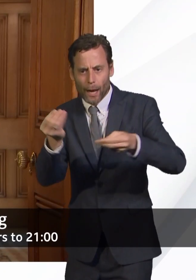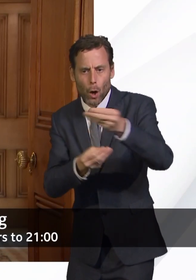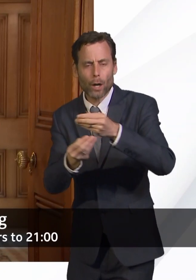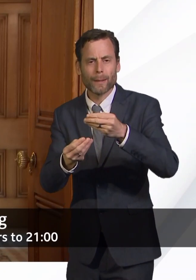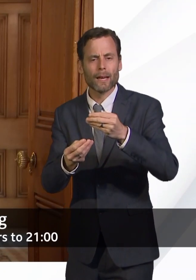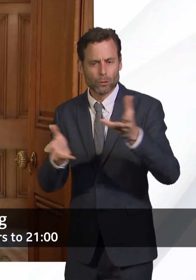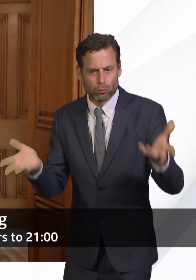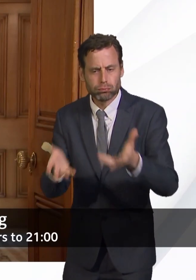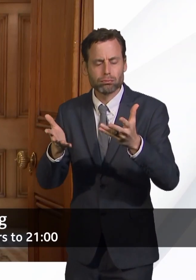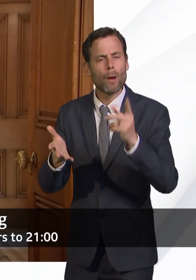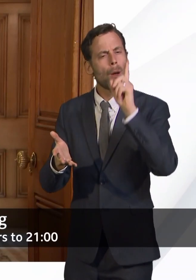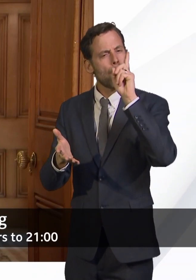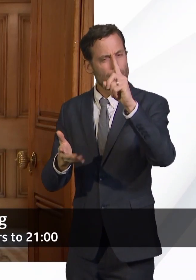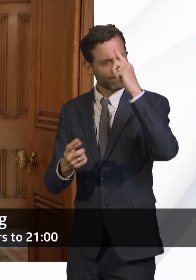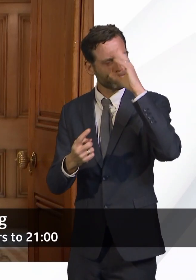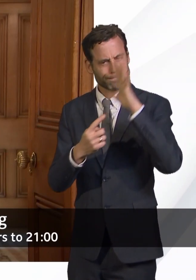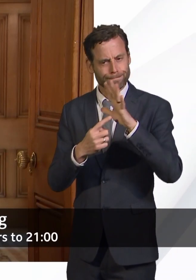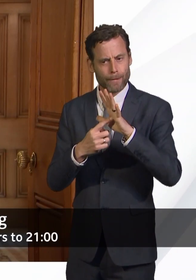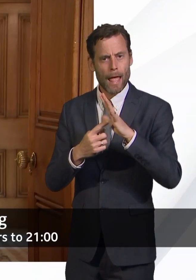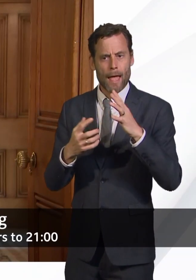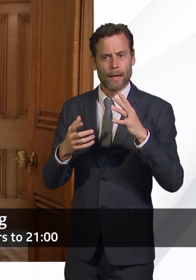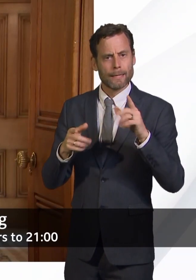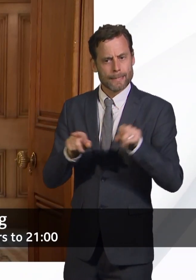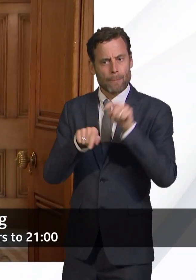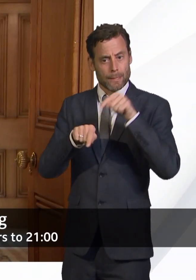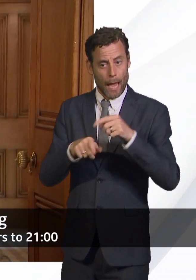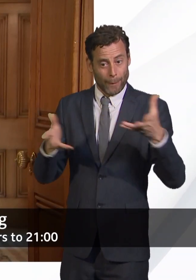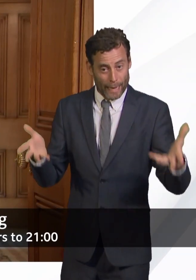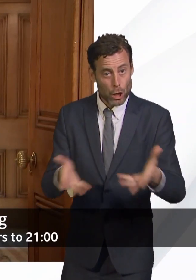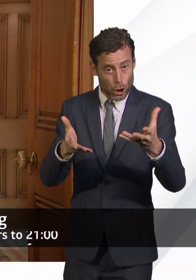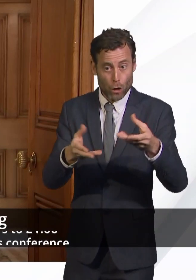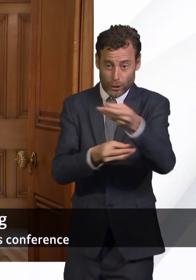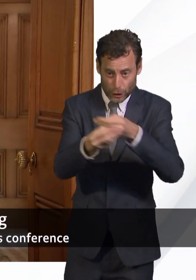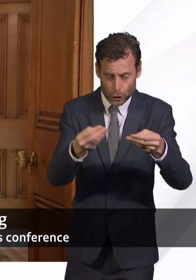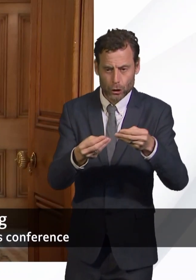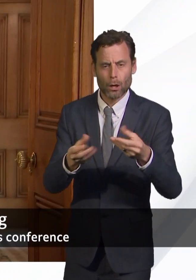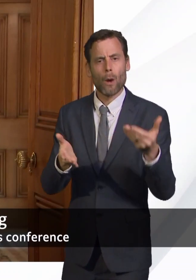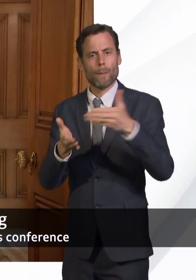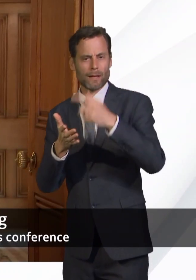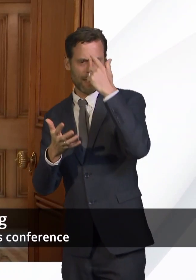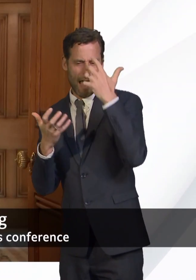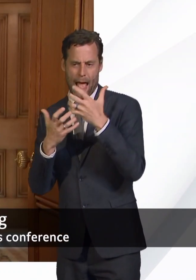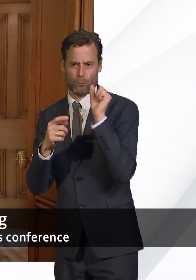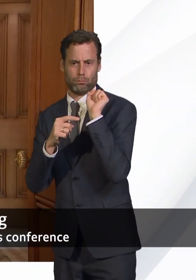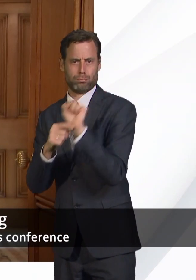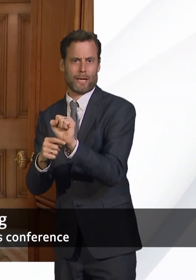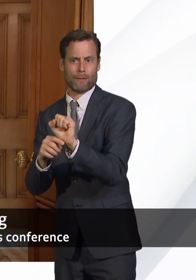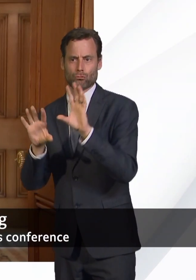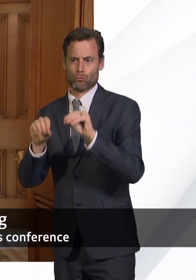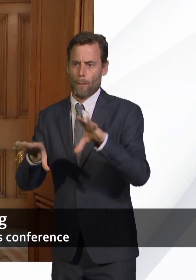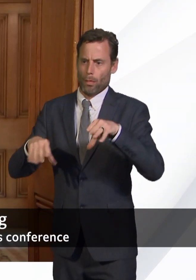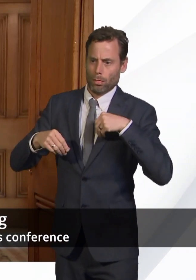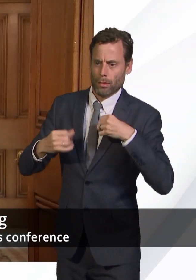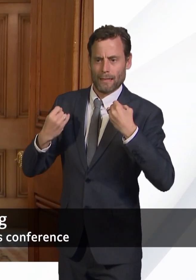and well-being. Almost 100 separate organisations have already signed up to the Charter for Safe Working